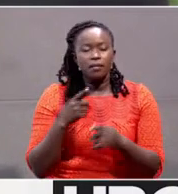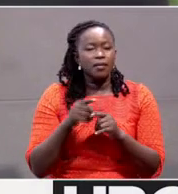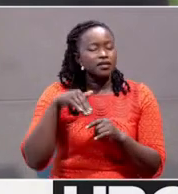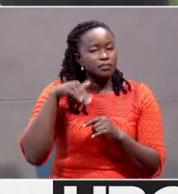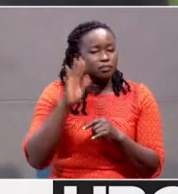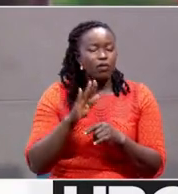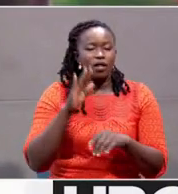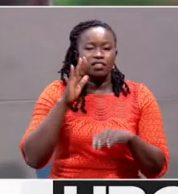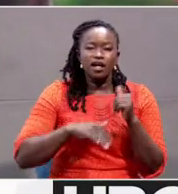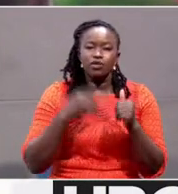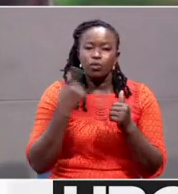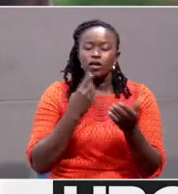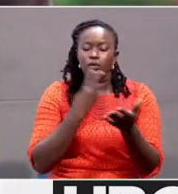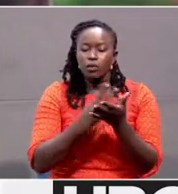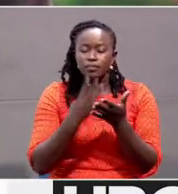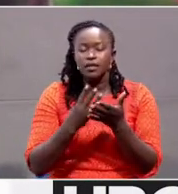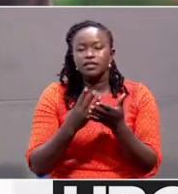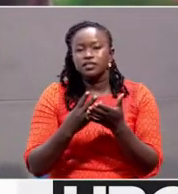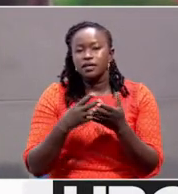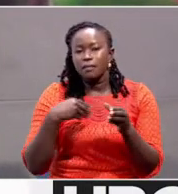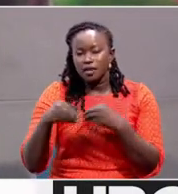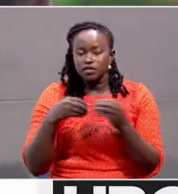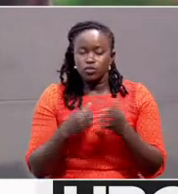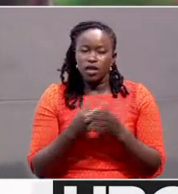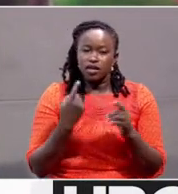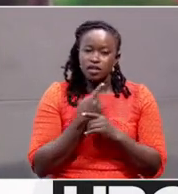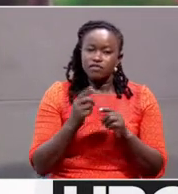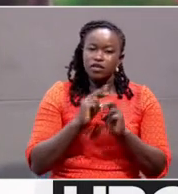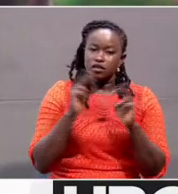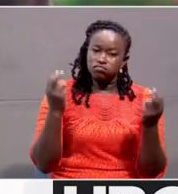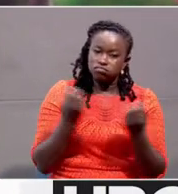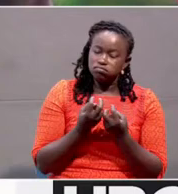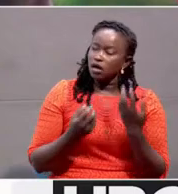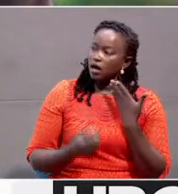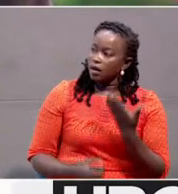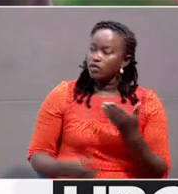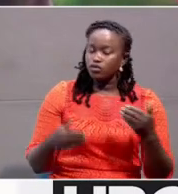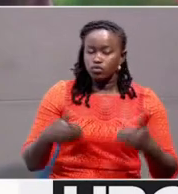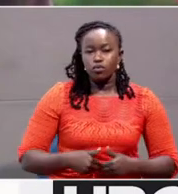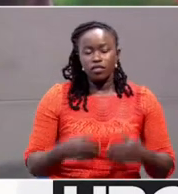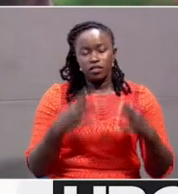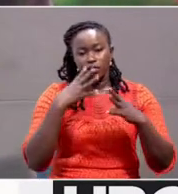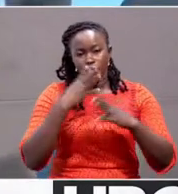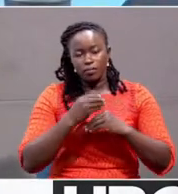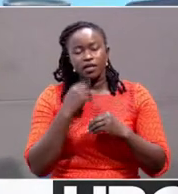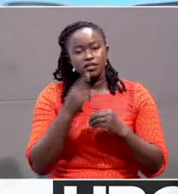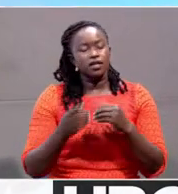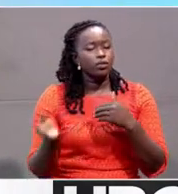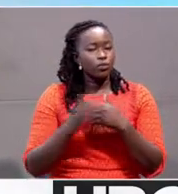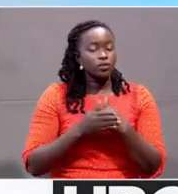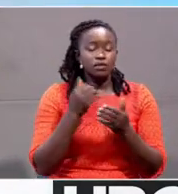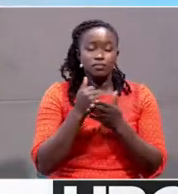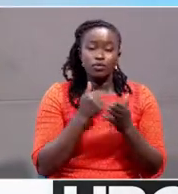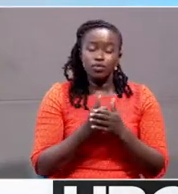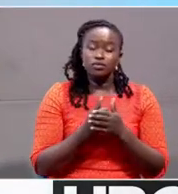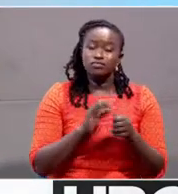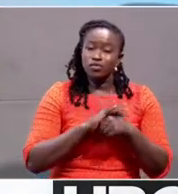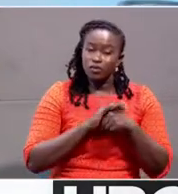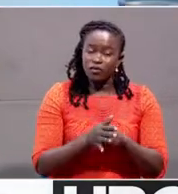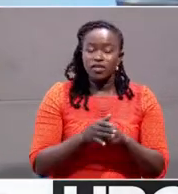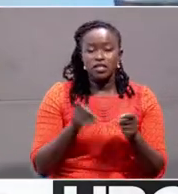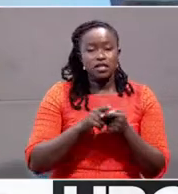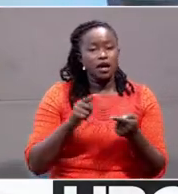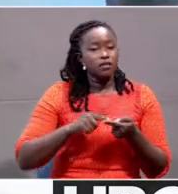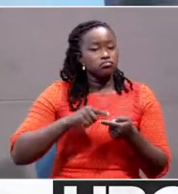a web-based tool. A number of panelists at the youth webinar alleged that lockdowns due to COVID-19 have